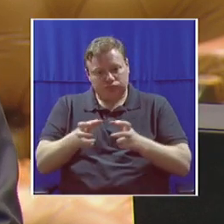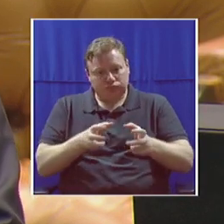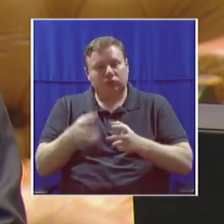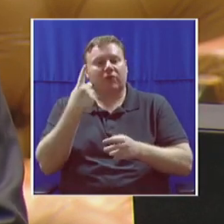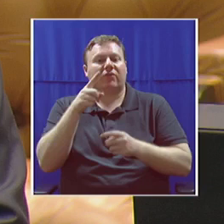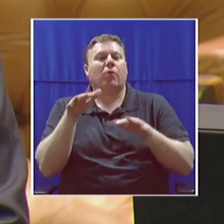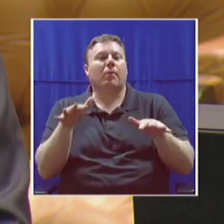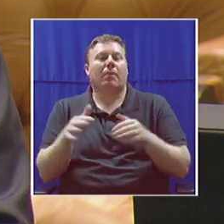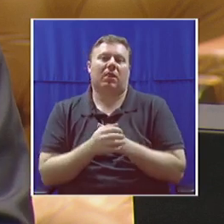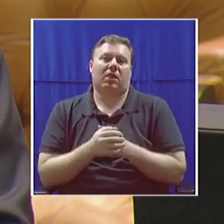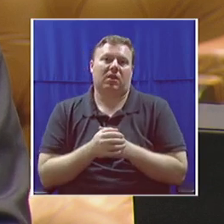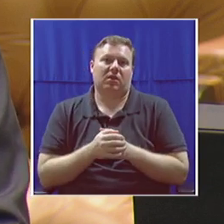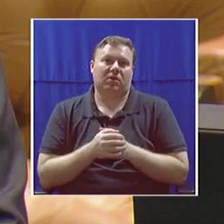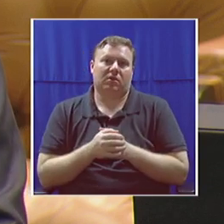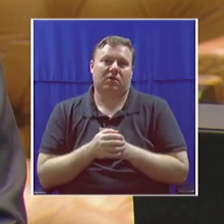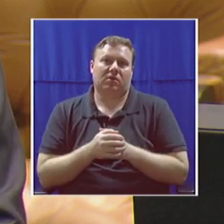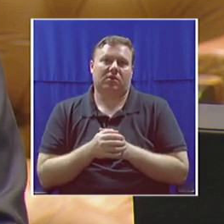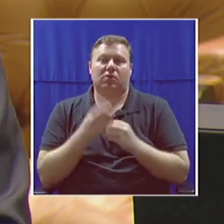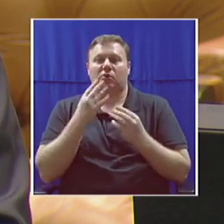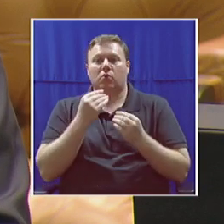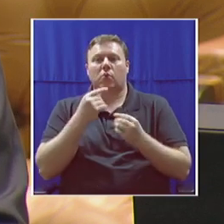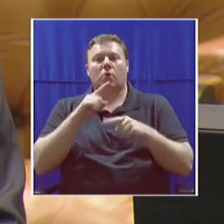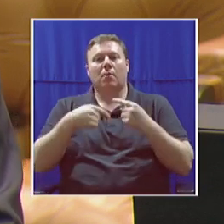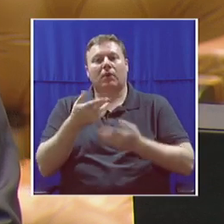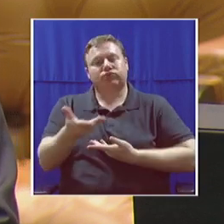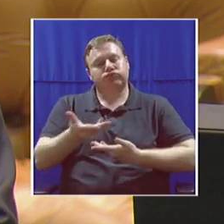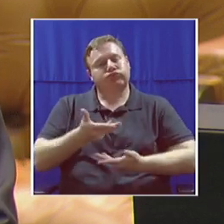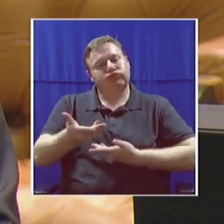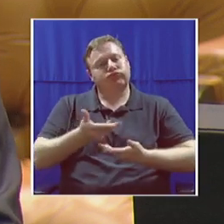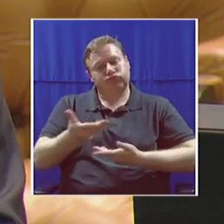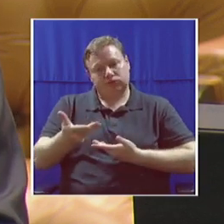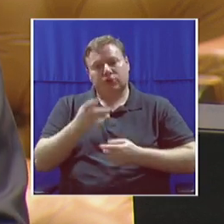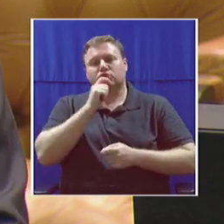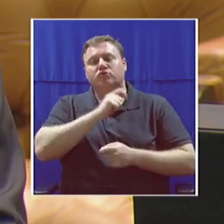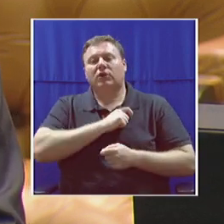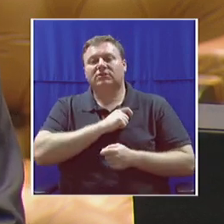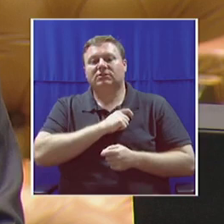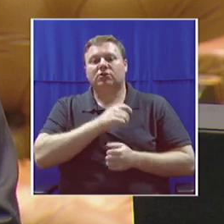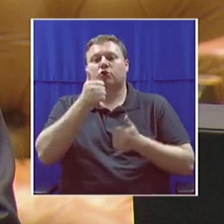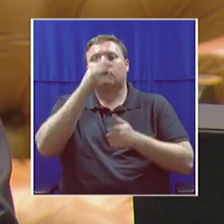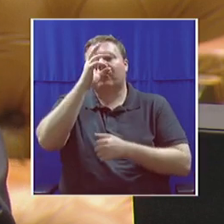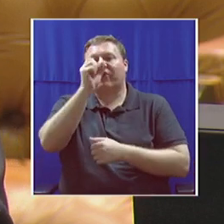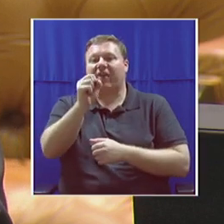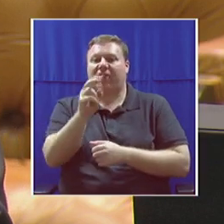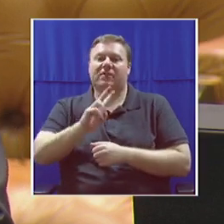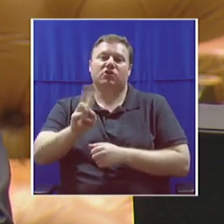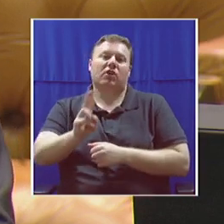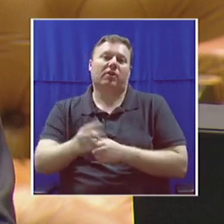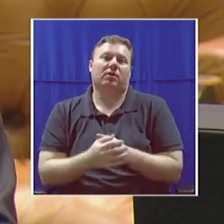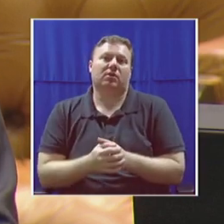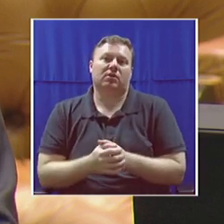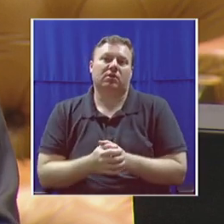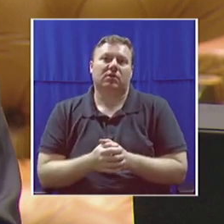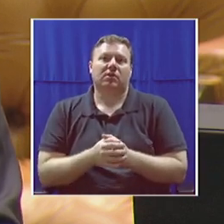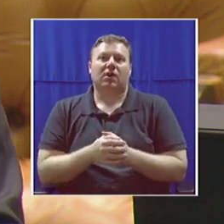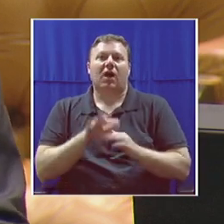people also speaks about cooperating with one another in mutual trust and good faith by amongst other things informing